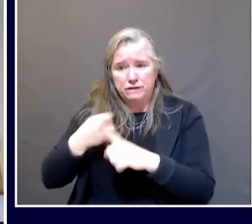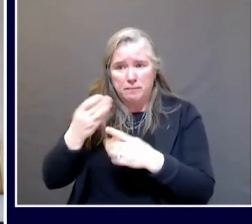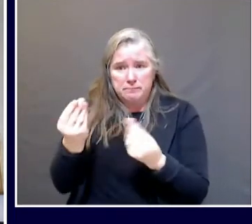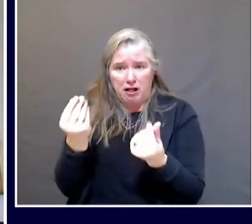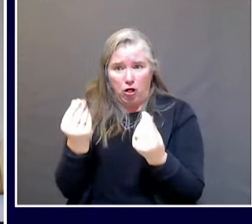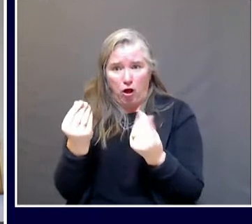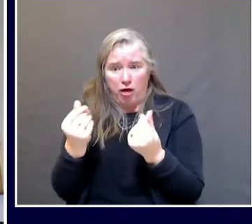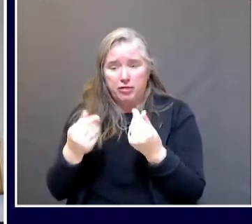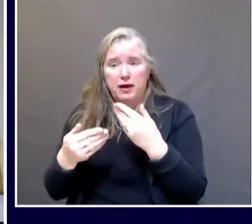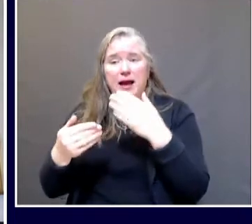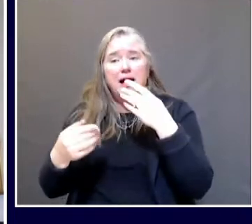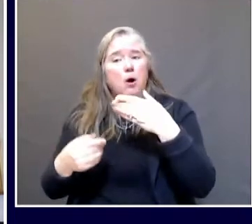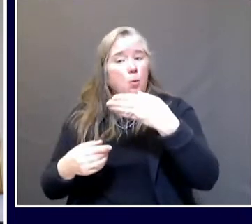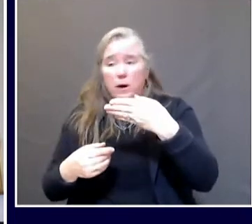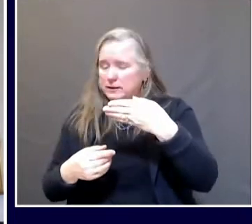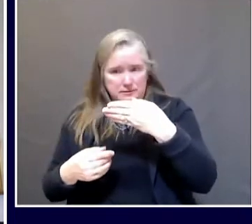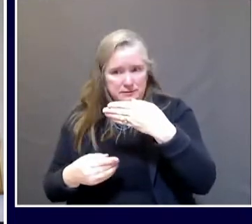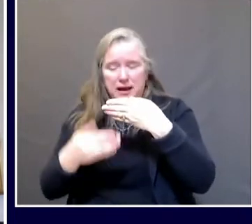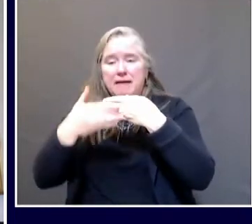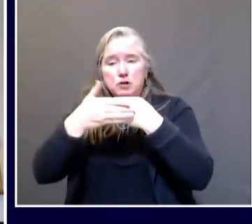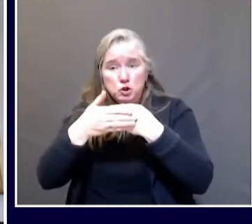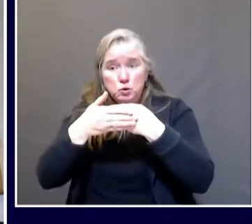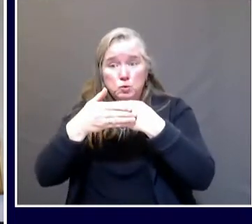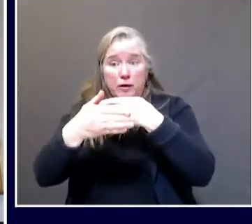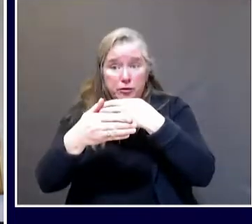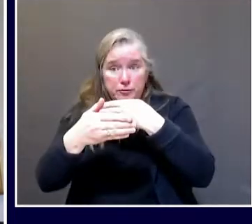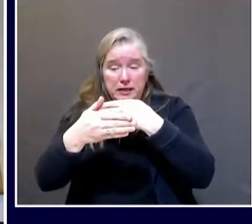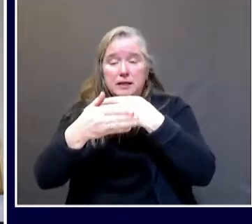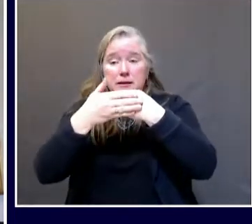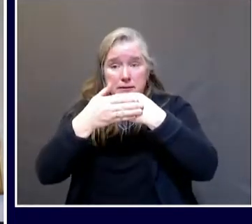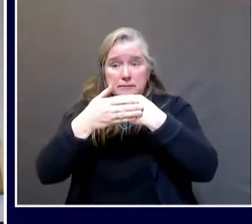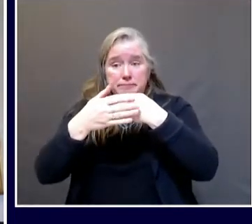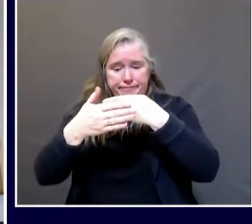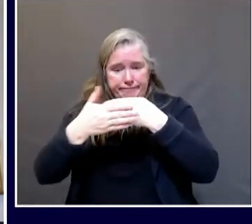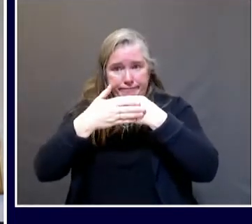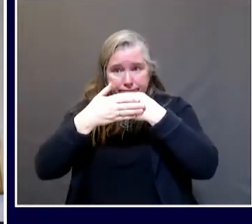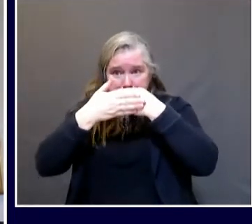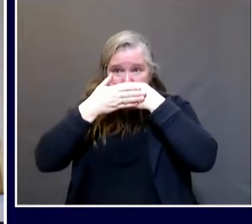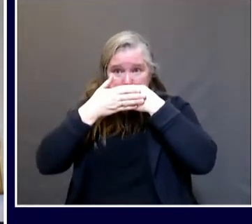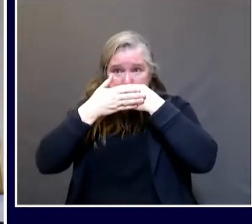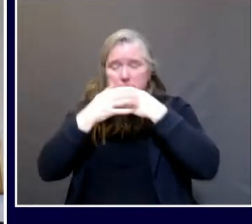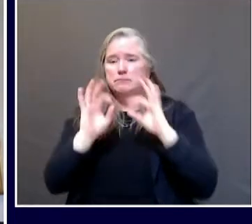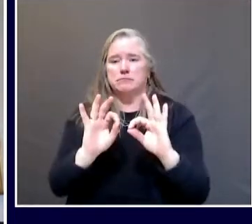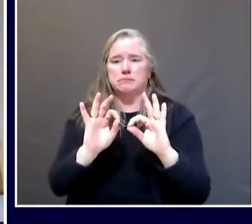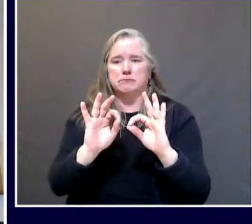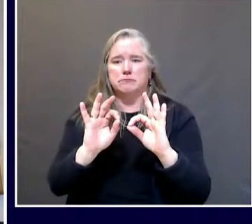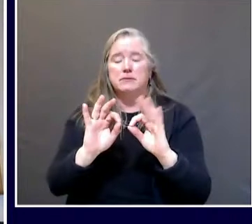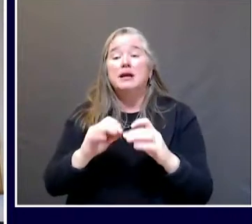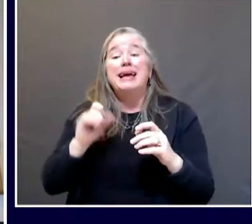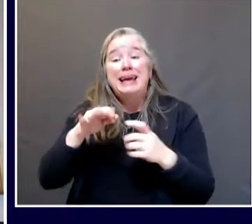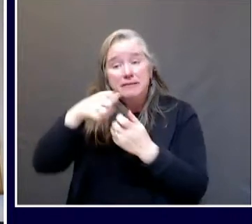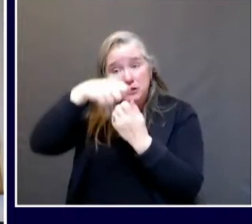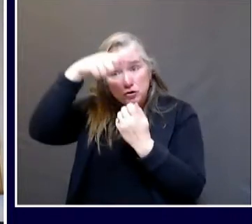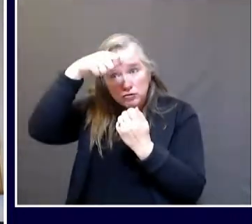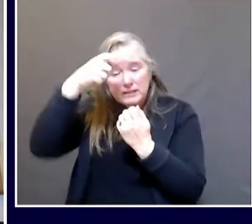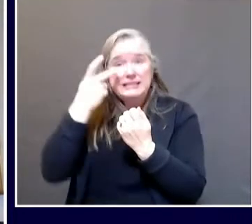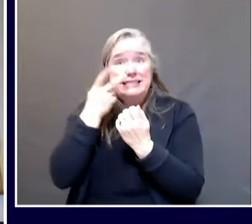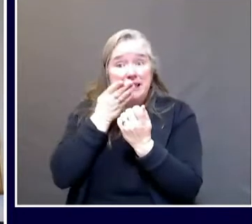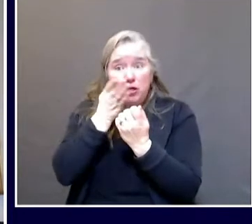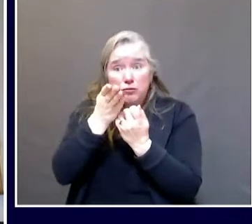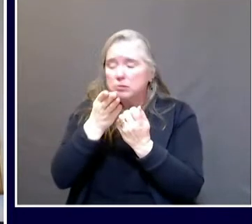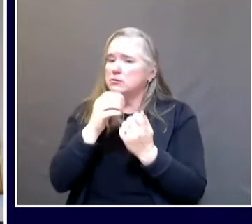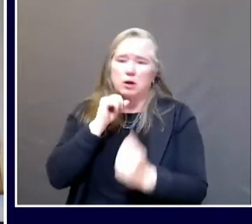fabric, that you can't stretch and see through, all of which are really helpful. The best kind of face covering is one that you